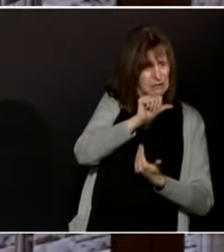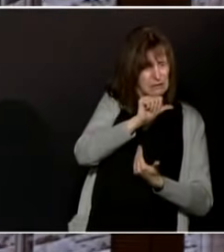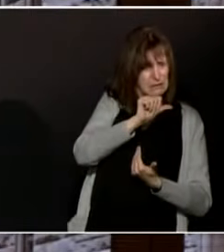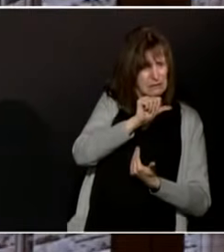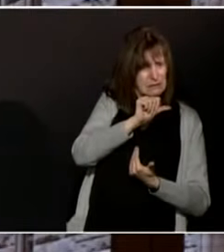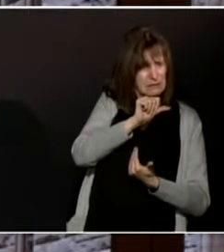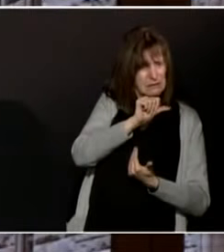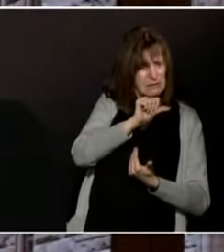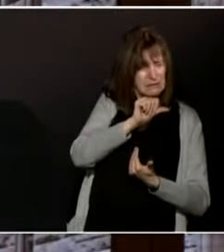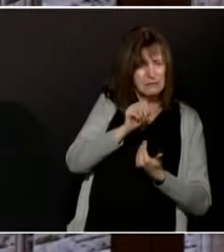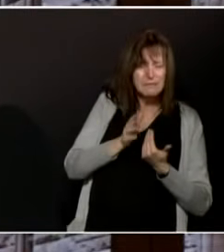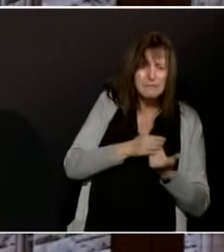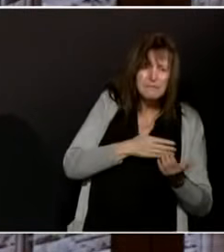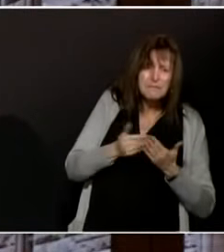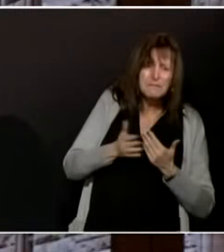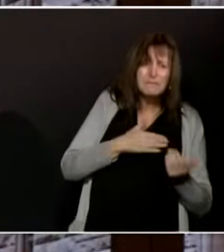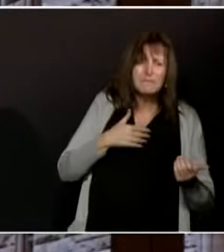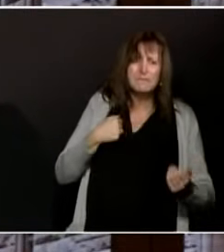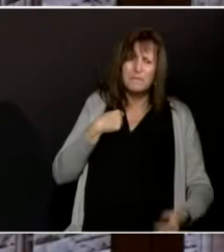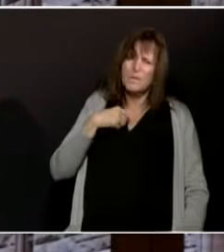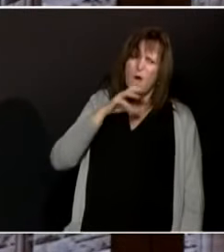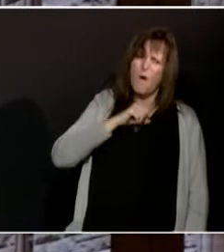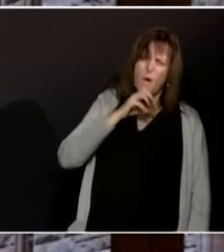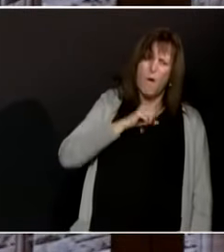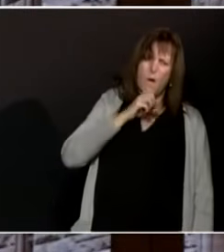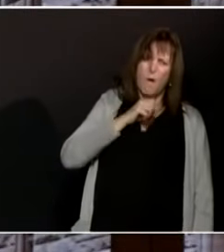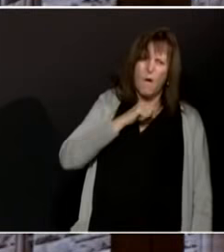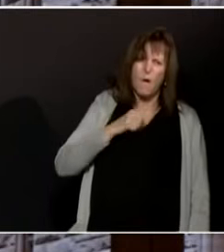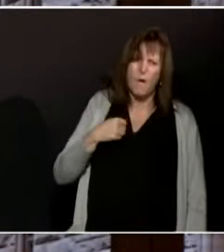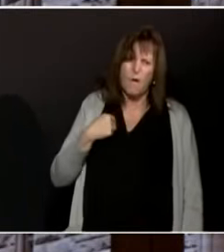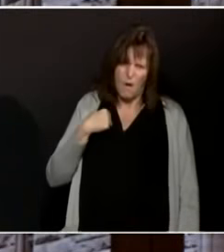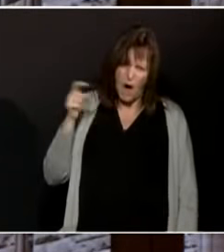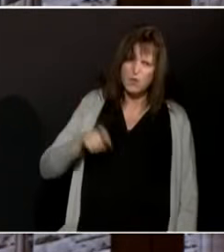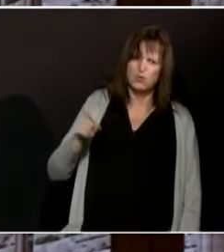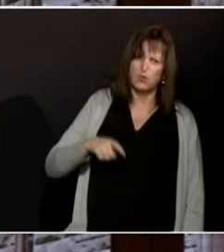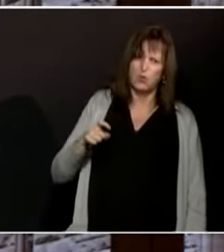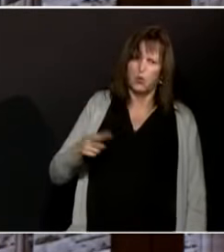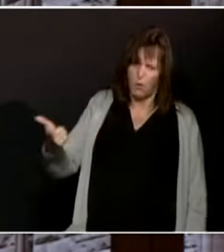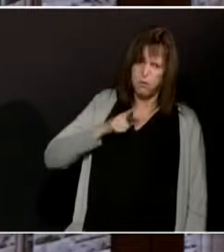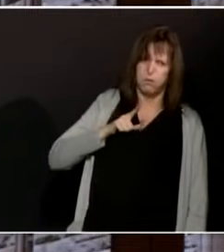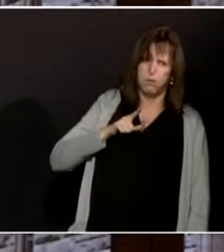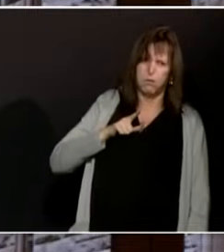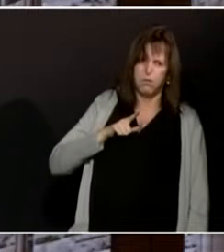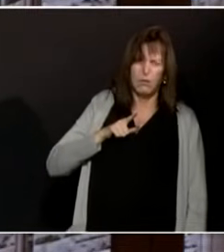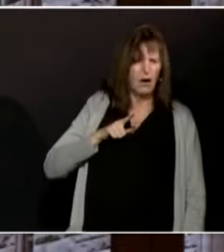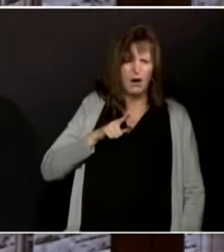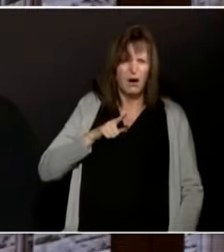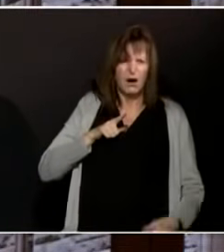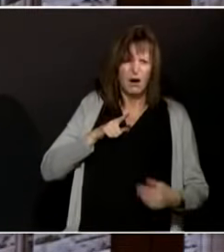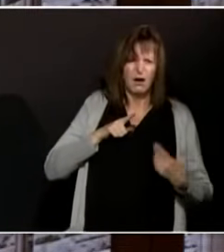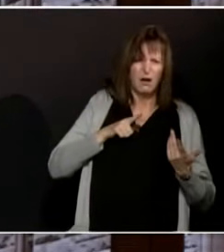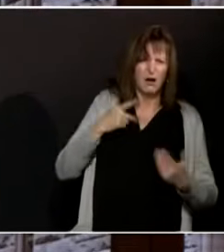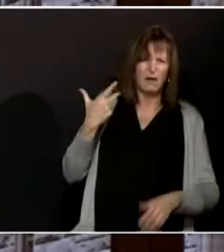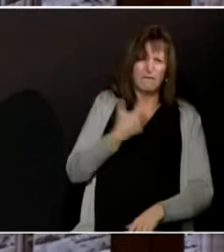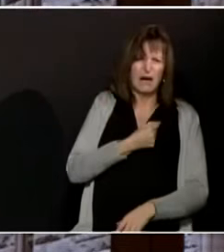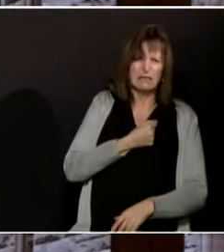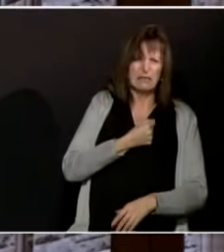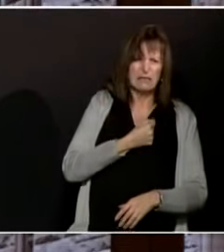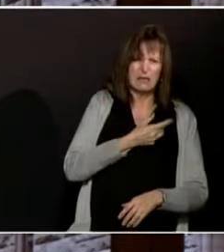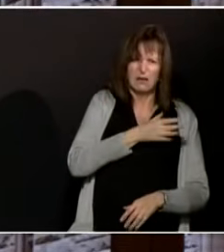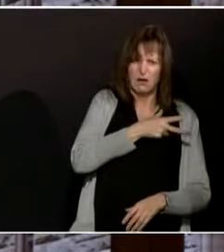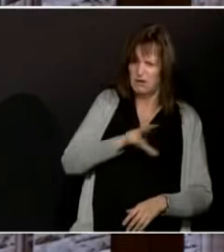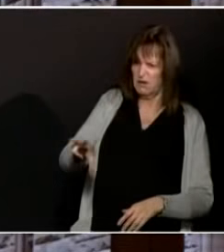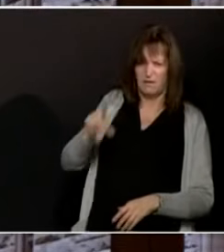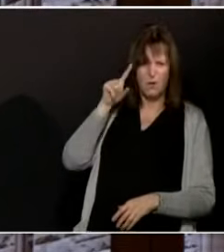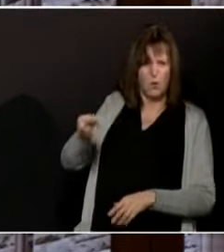X-year-old, I should be next on the list, if there's vaccine diverted to go to that group, I would hope you would have, and say, well, we haven't got much